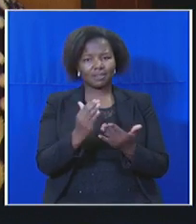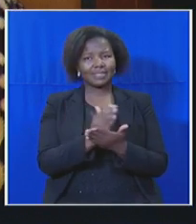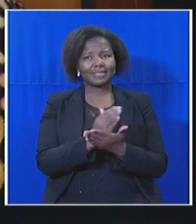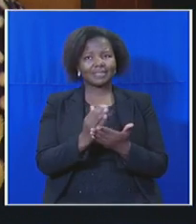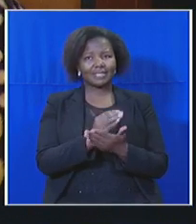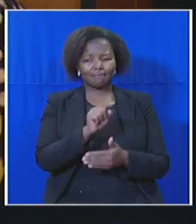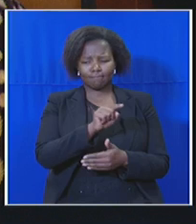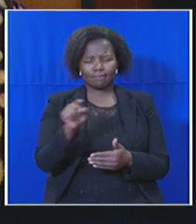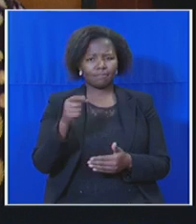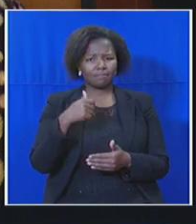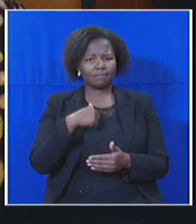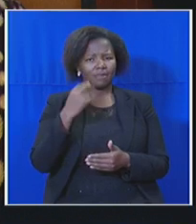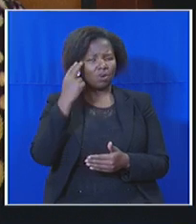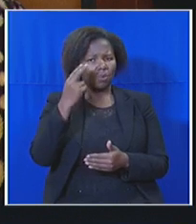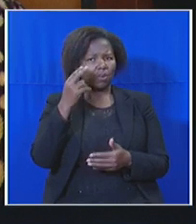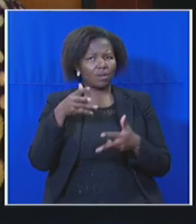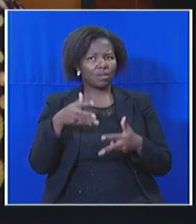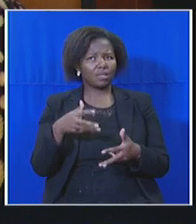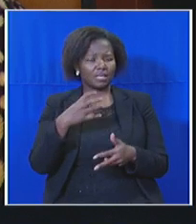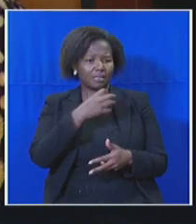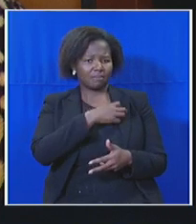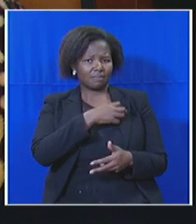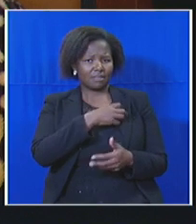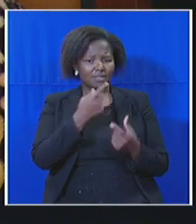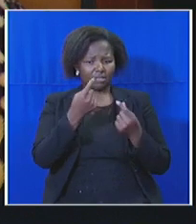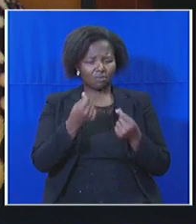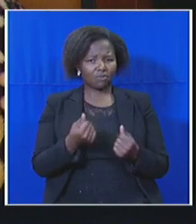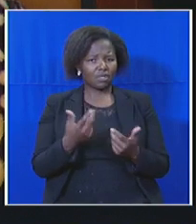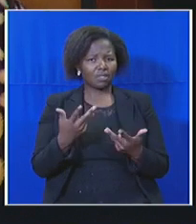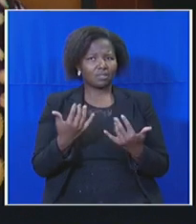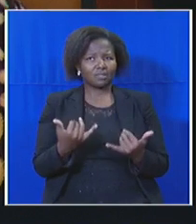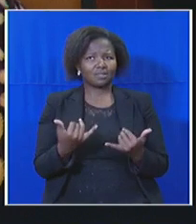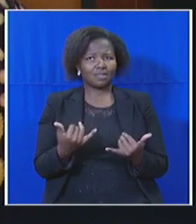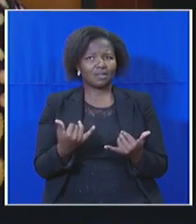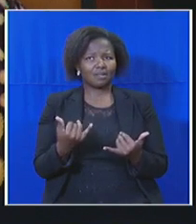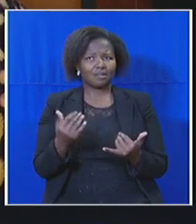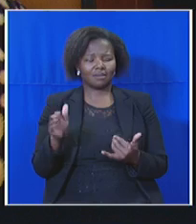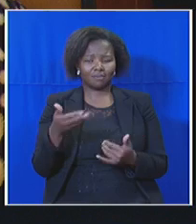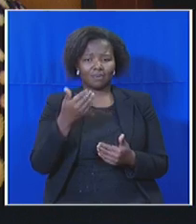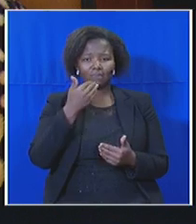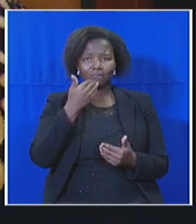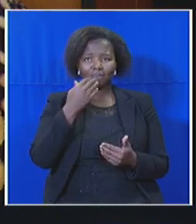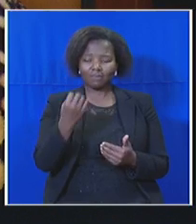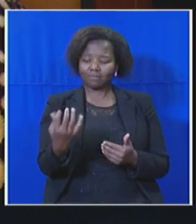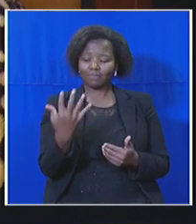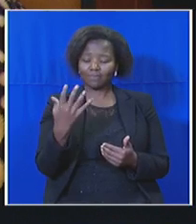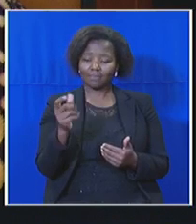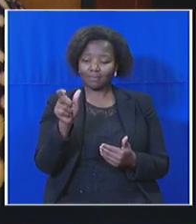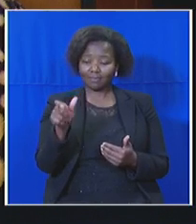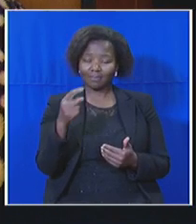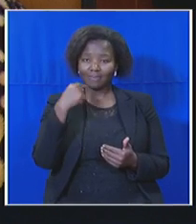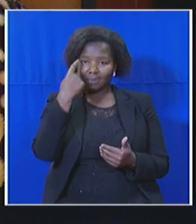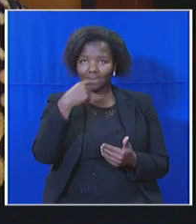be wondering, when has the Minister of Finance become the Minister of Police? On your screens, you have got the face of